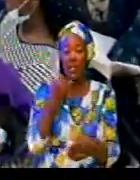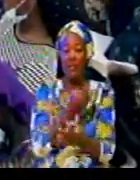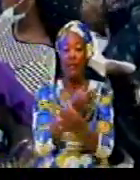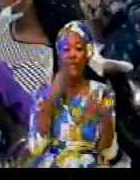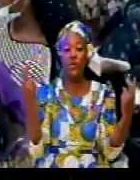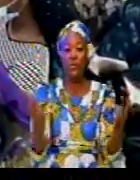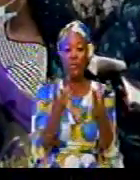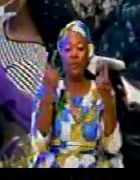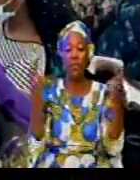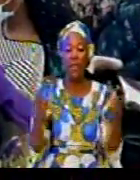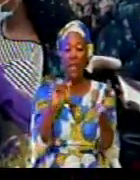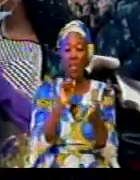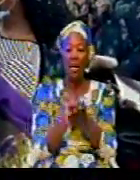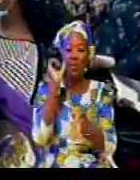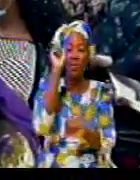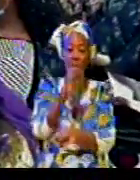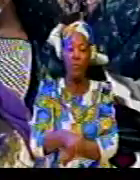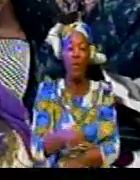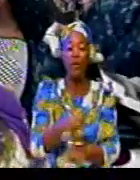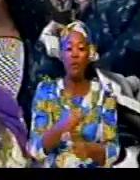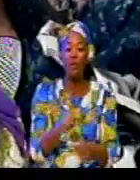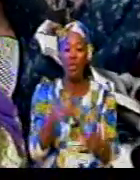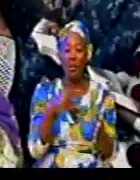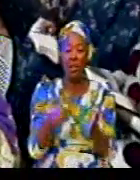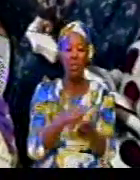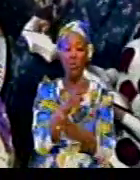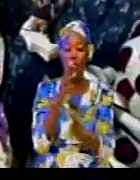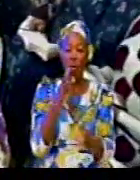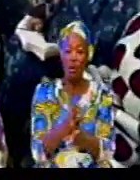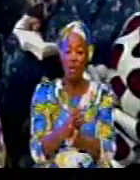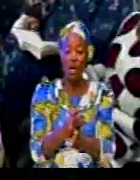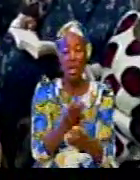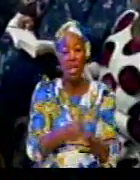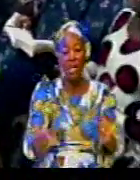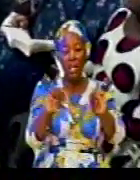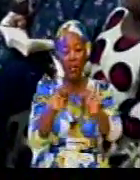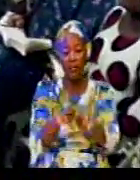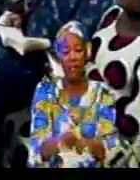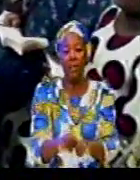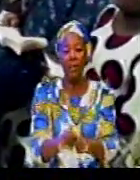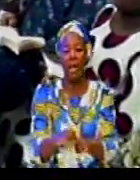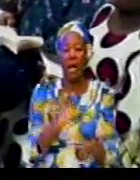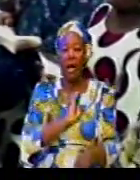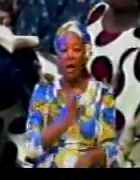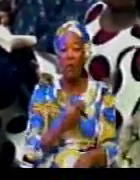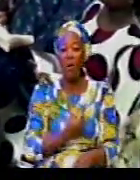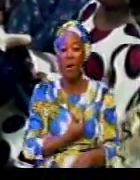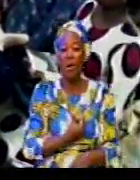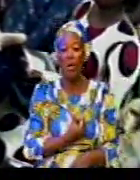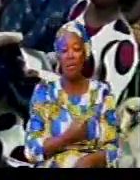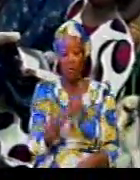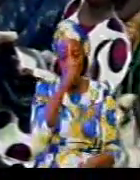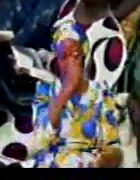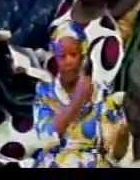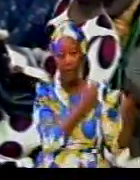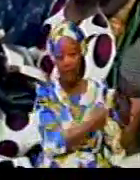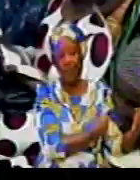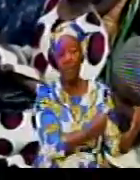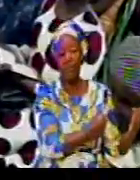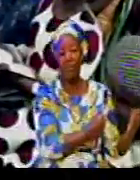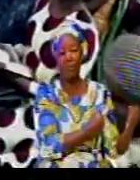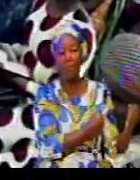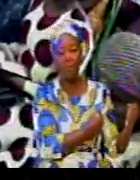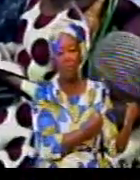And then it says, this is the victory that overcomes the world,